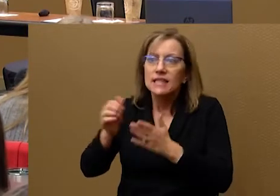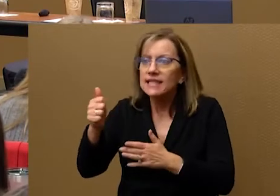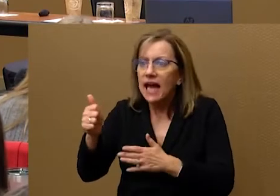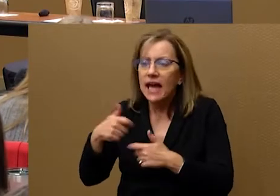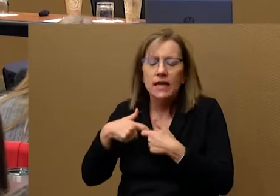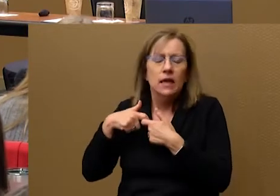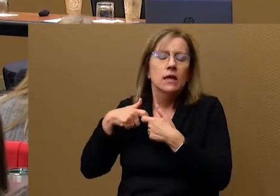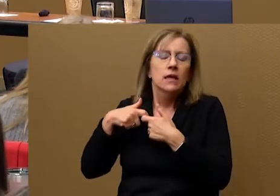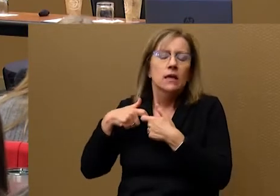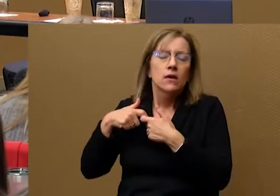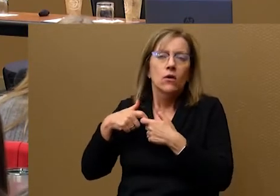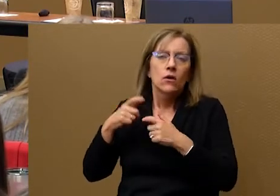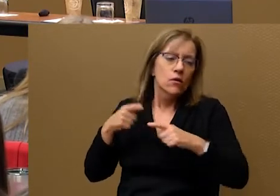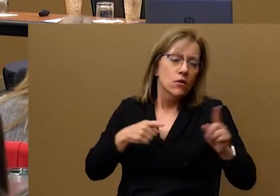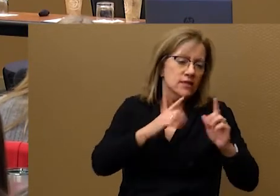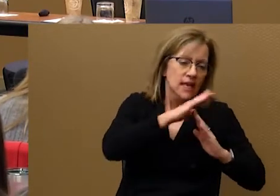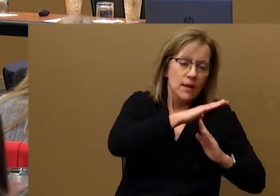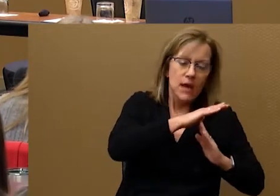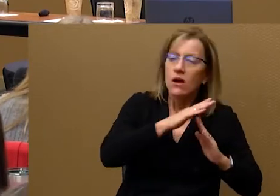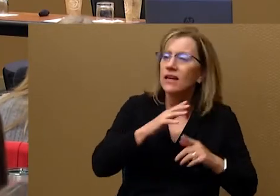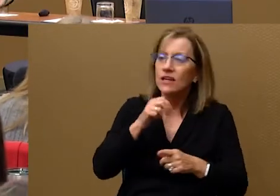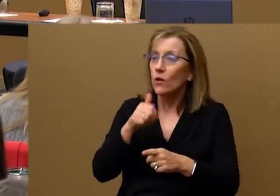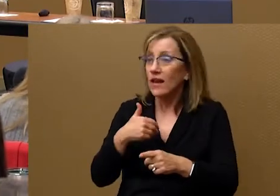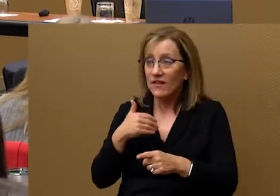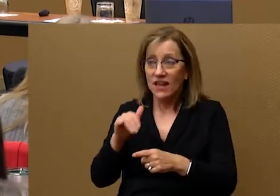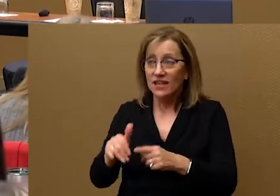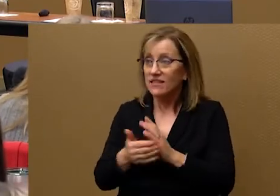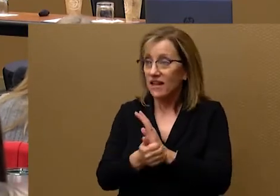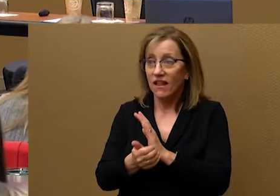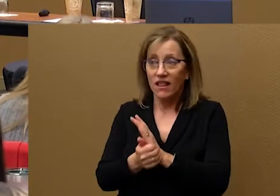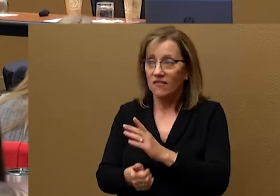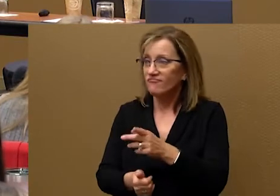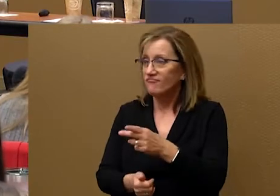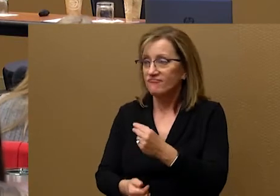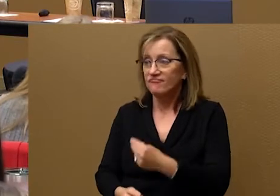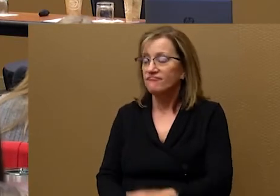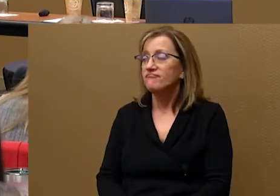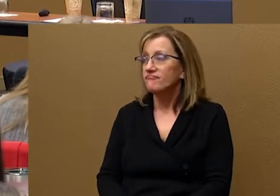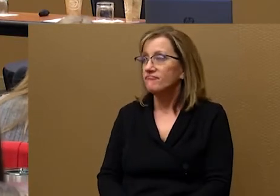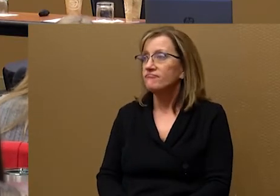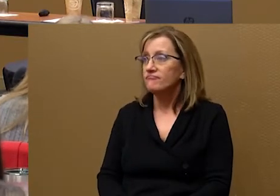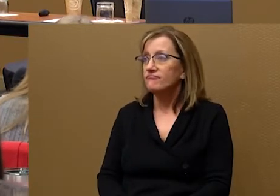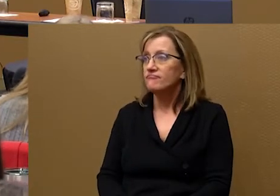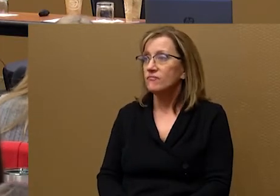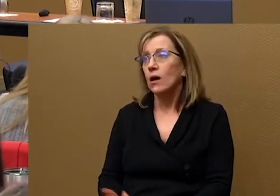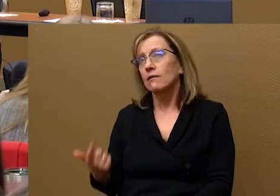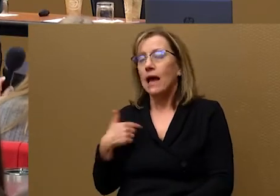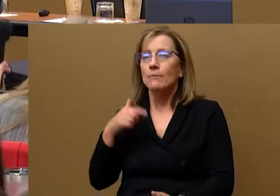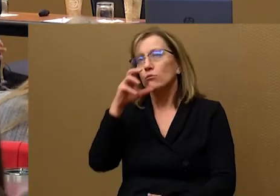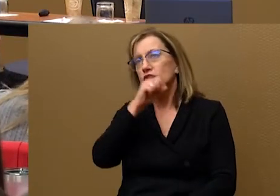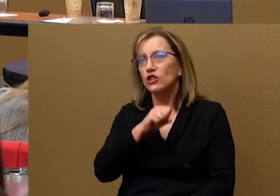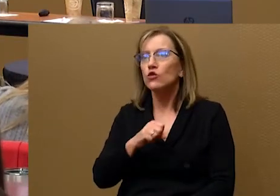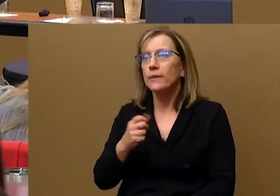like counting to 10 or going for timeout, all things we usually say. He doesn't have that in his skill